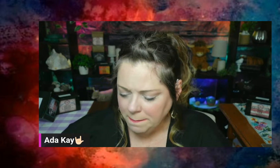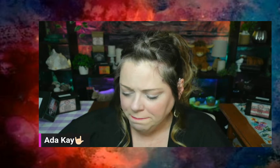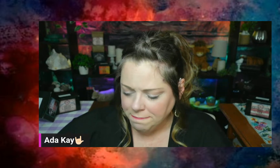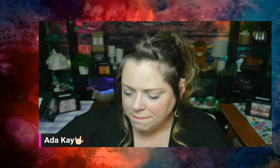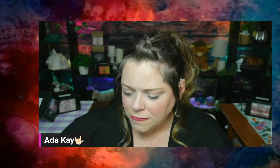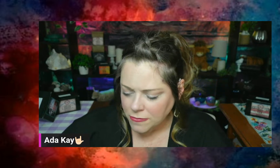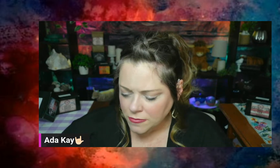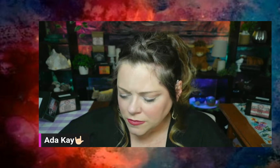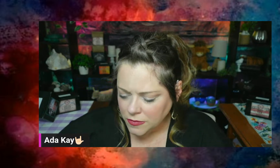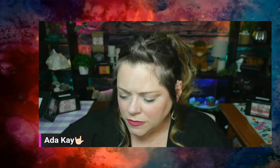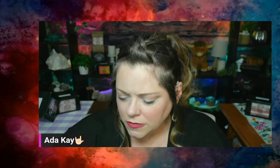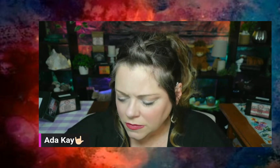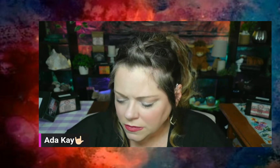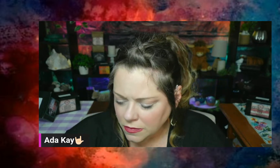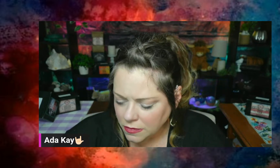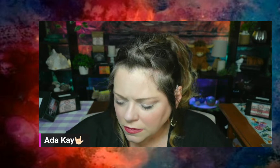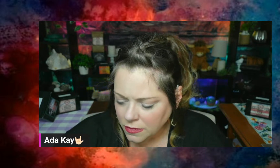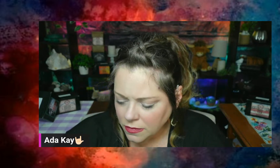is.